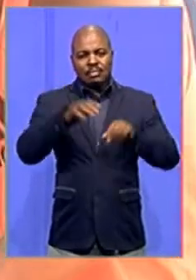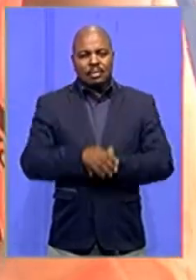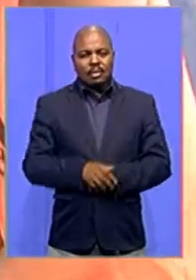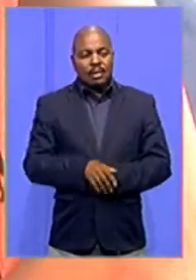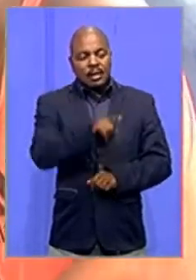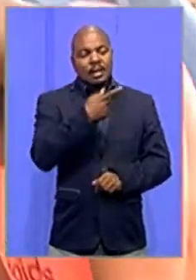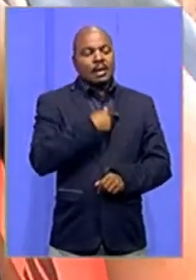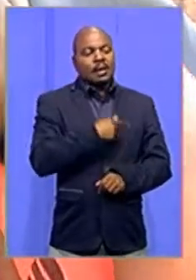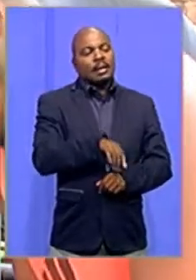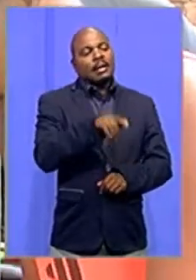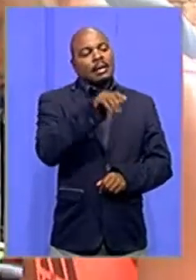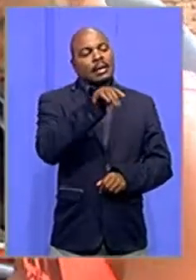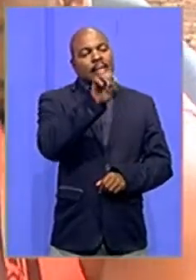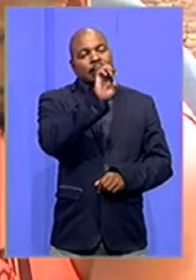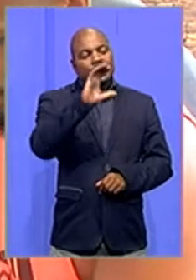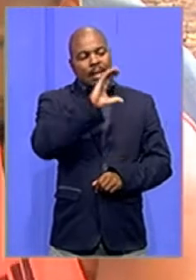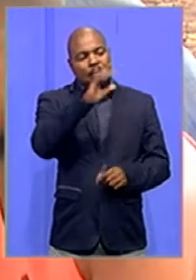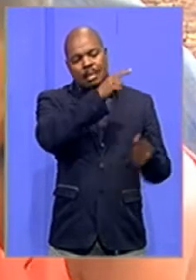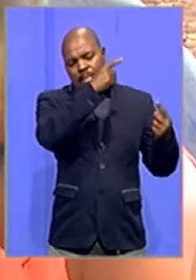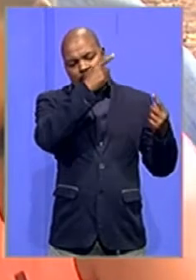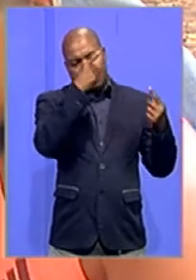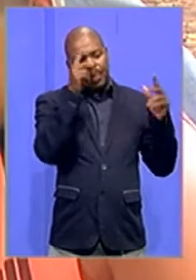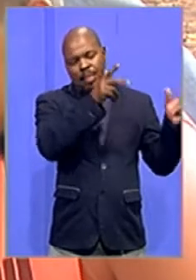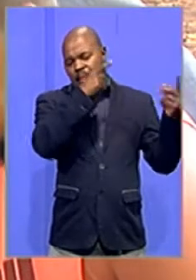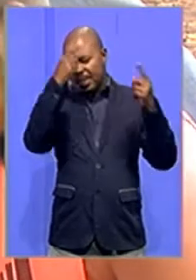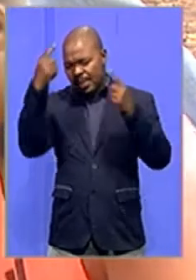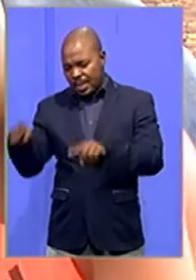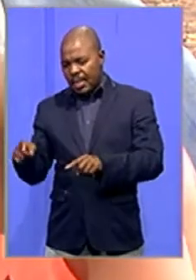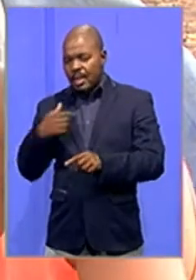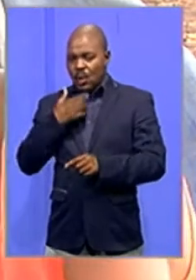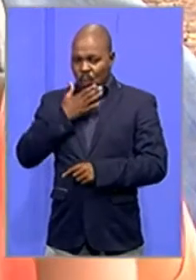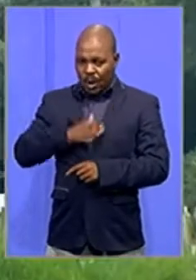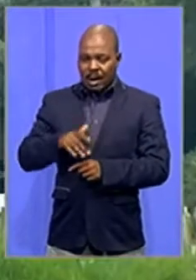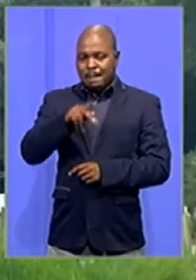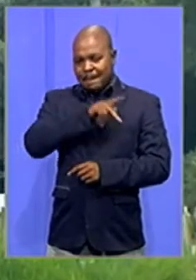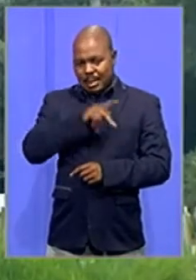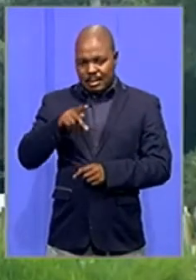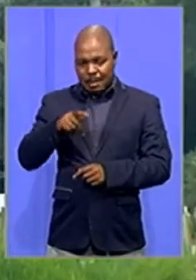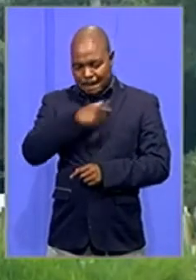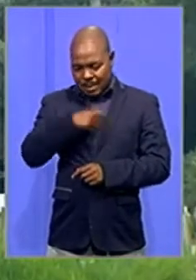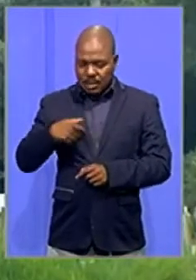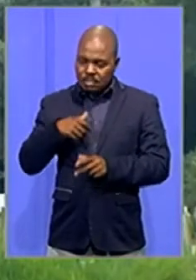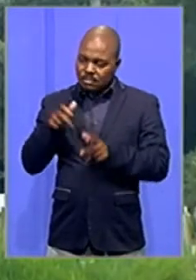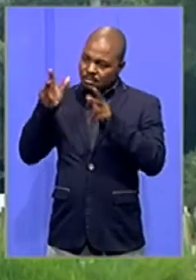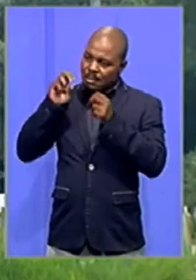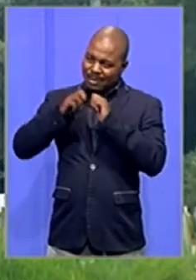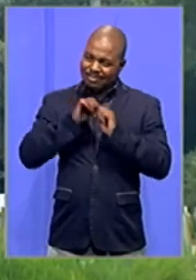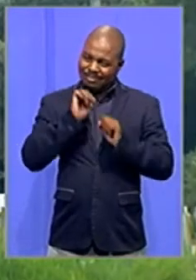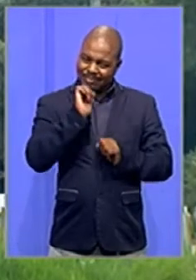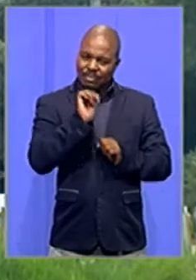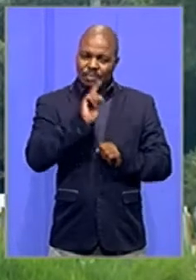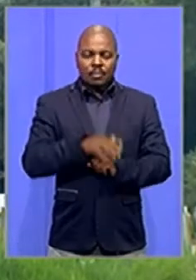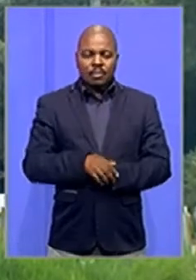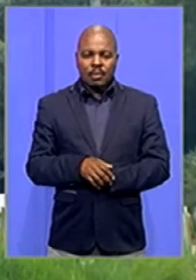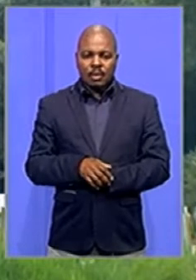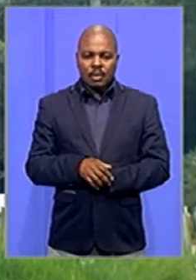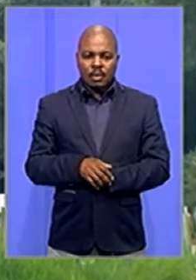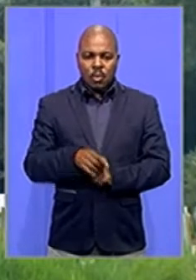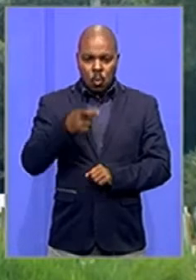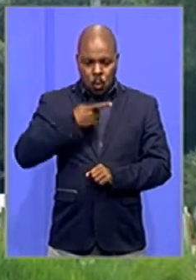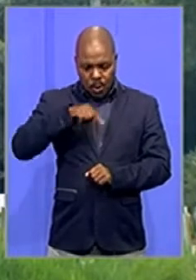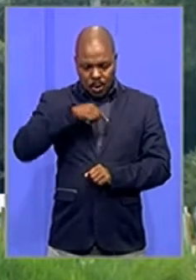Elizabeth, Eastern Cape ho tla Union Buildings ba batla hore mopresidente a mamele sello sa bona. We want this government to recognize us as the first